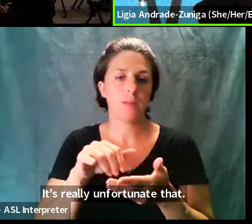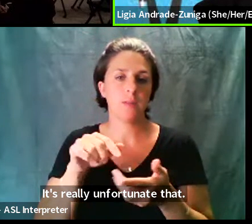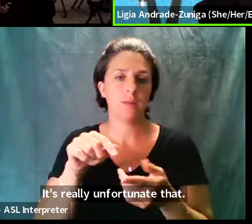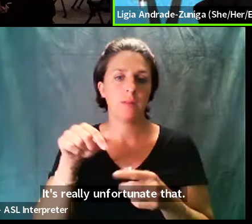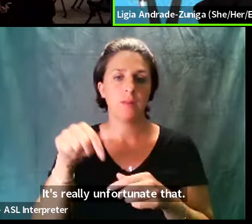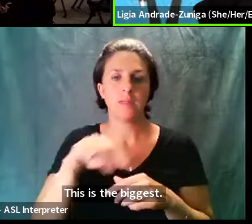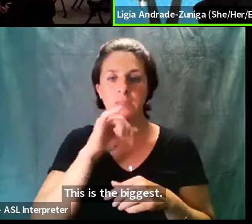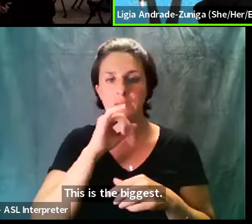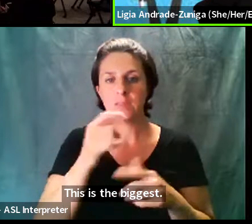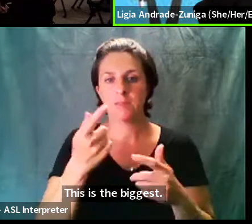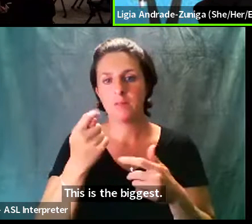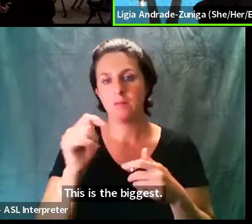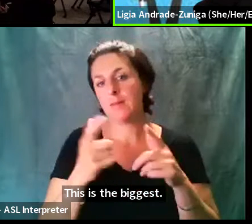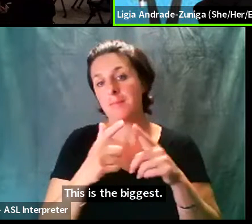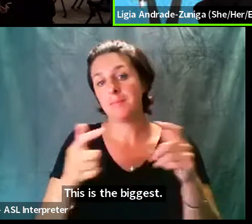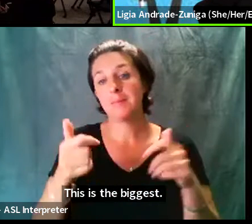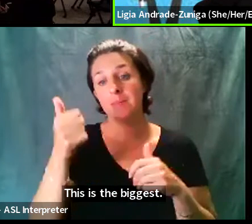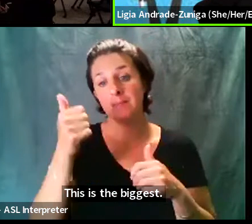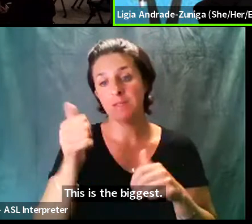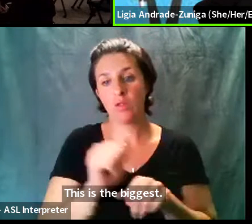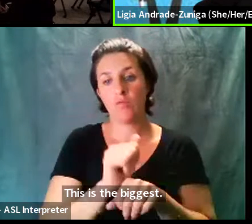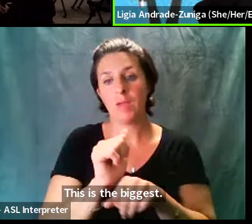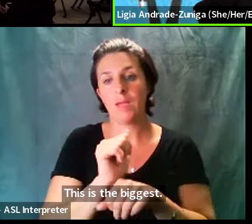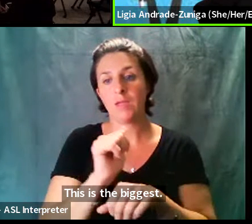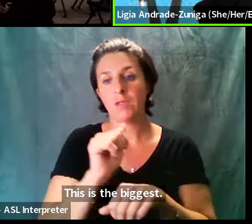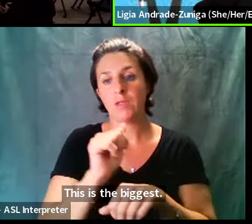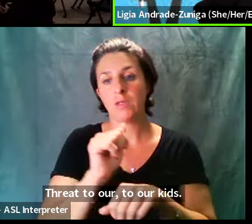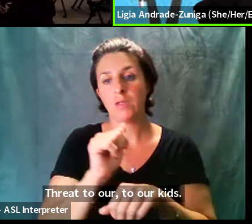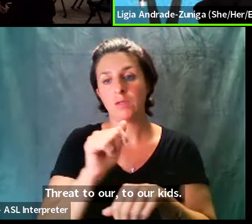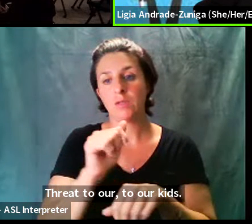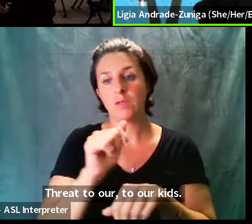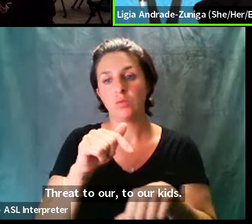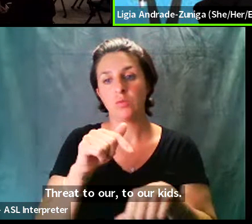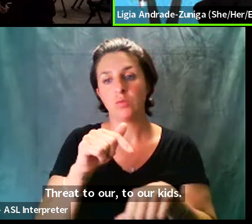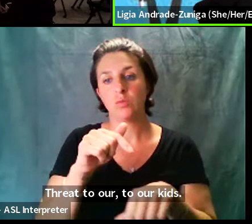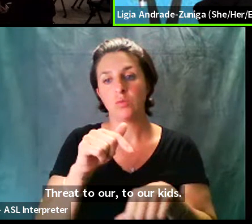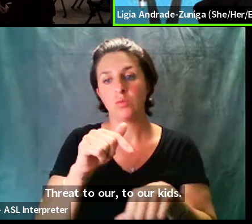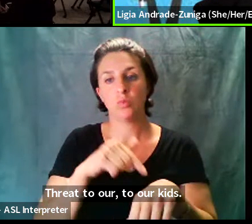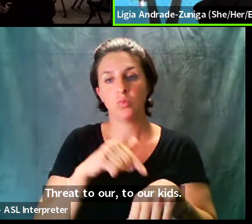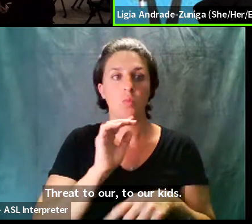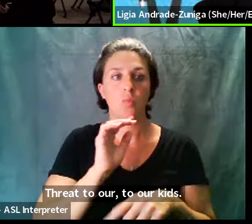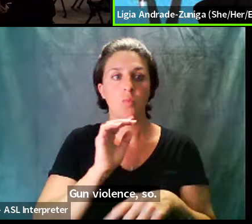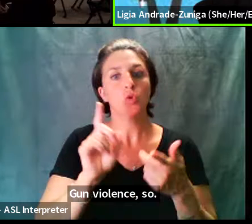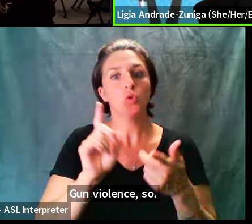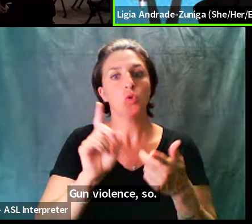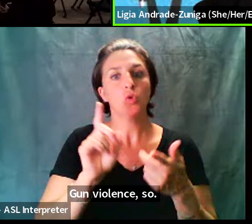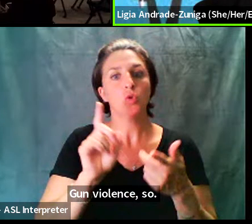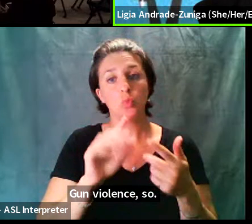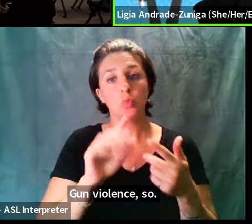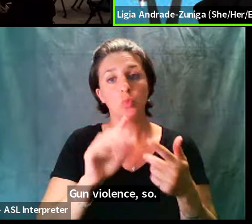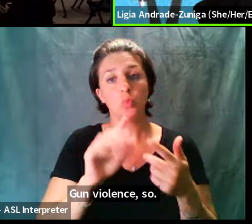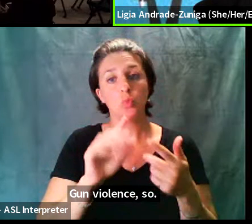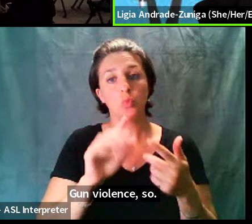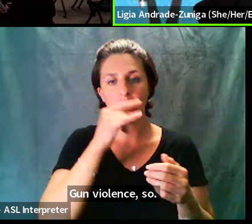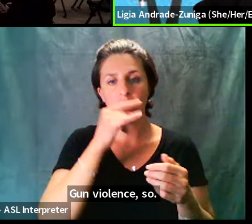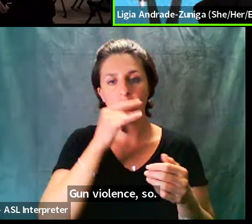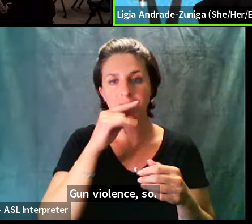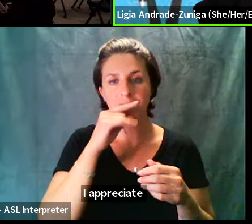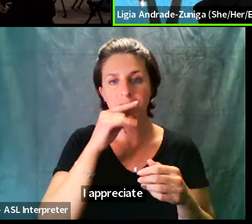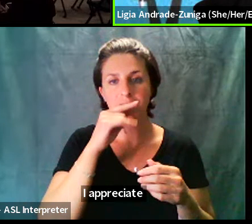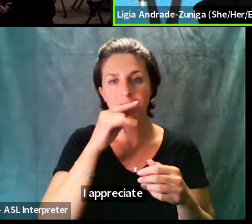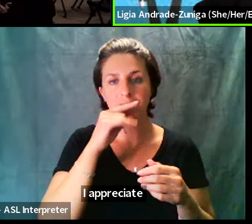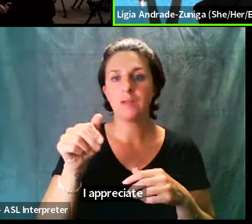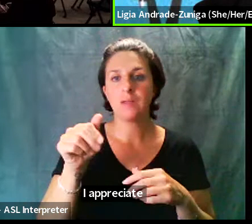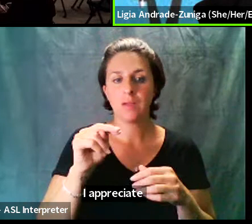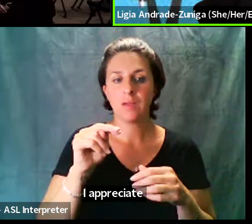to our kids, gun violence. So I appreciate that, you brought that up.